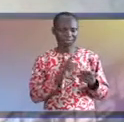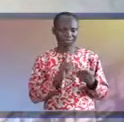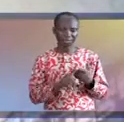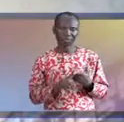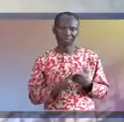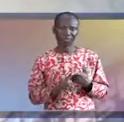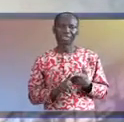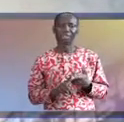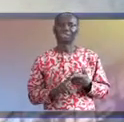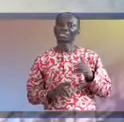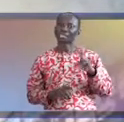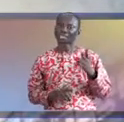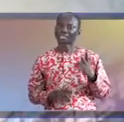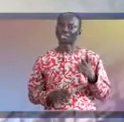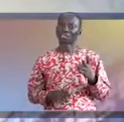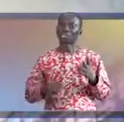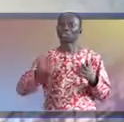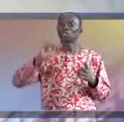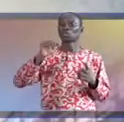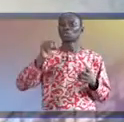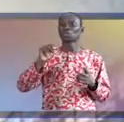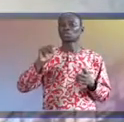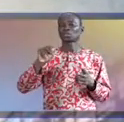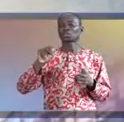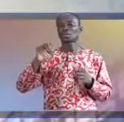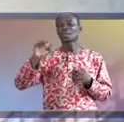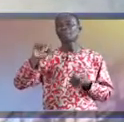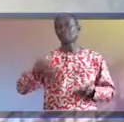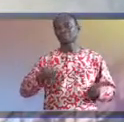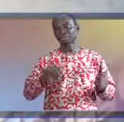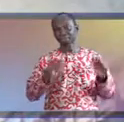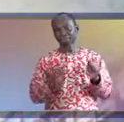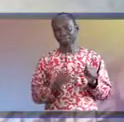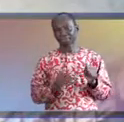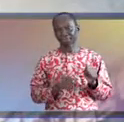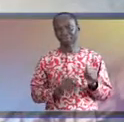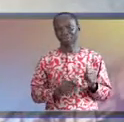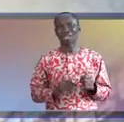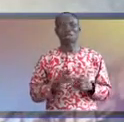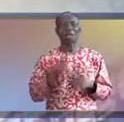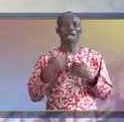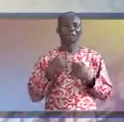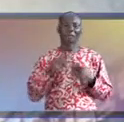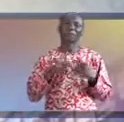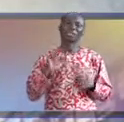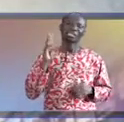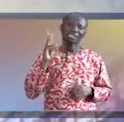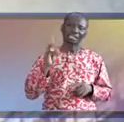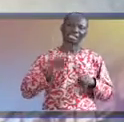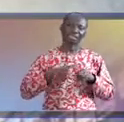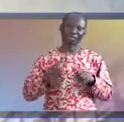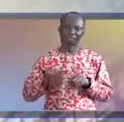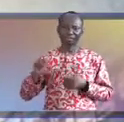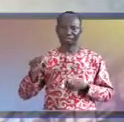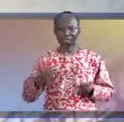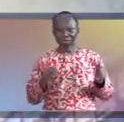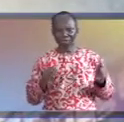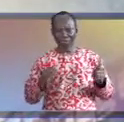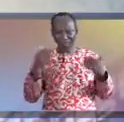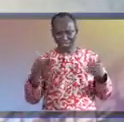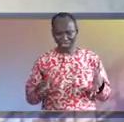ahodo ensia e na bible no ka ho asem na ye besua be wie no ye be hu ne se emu